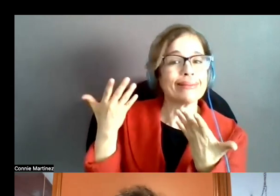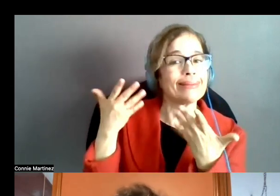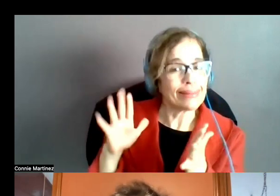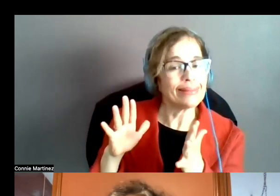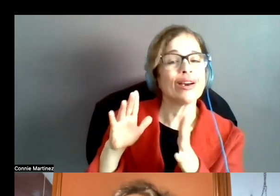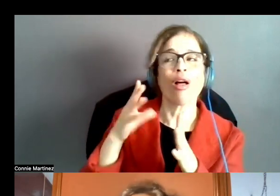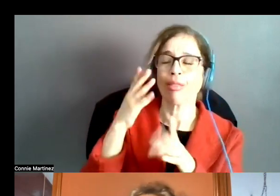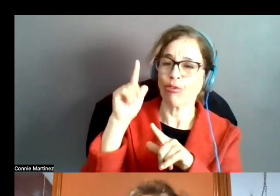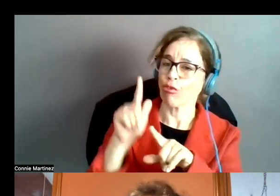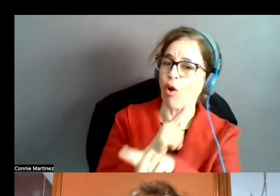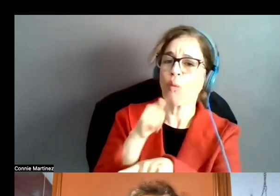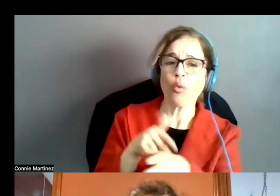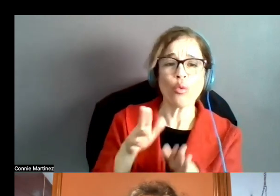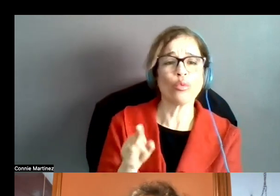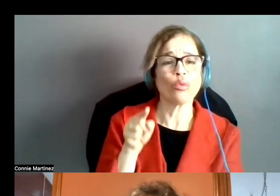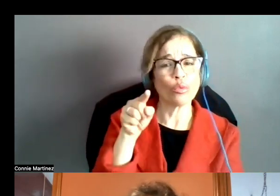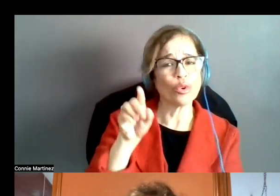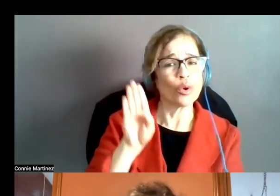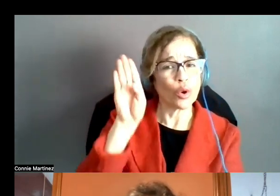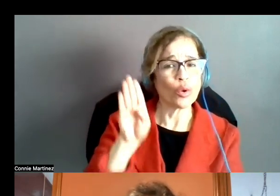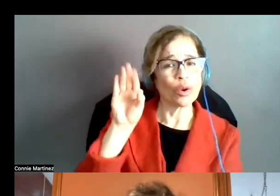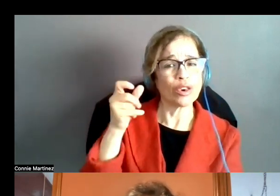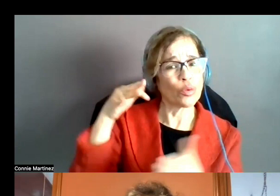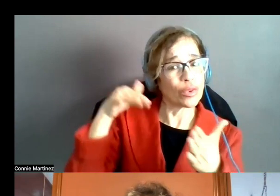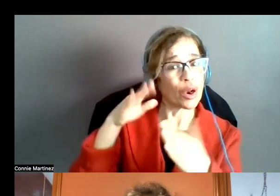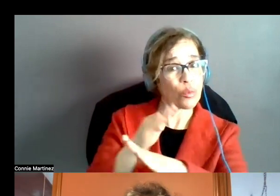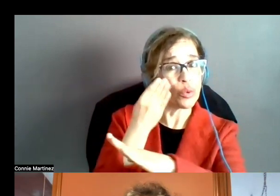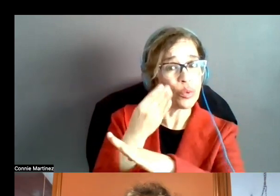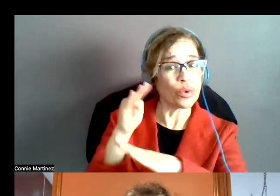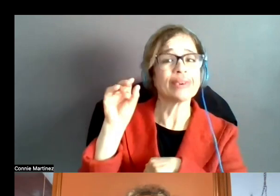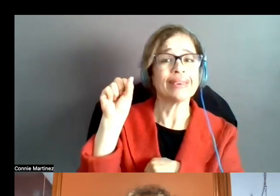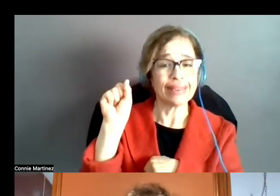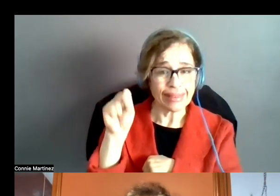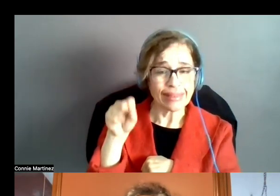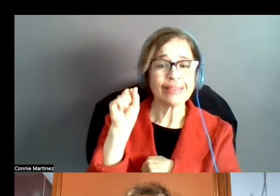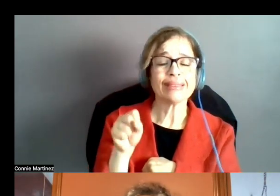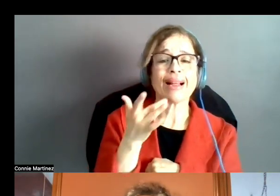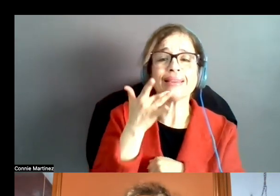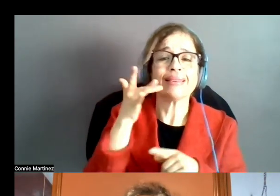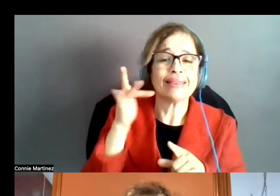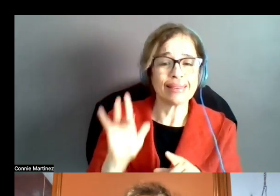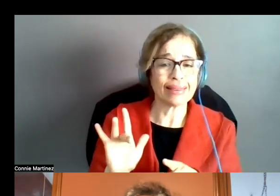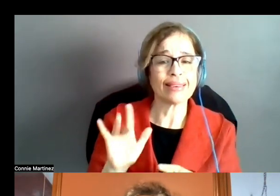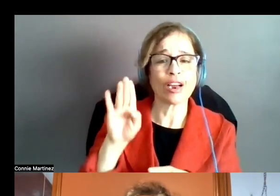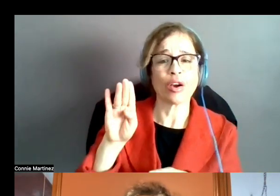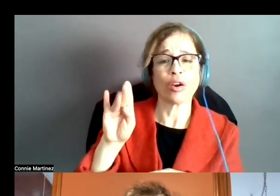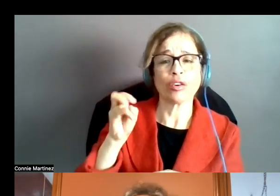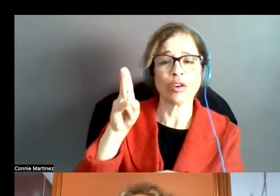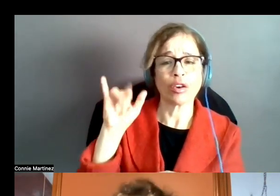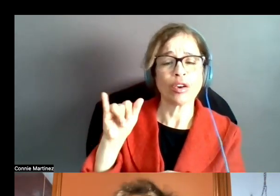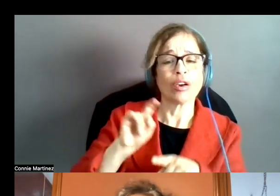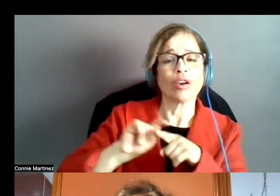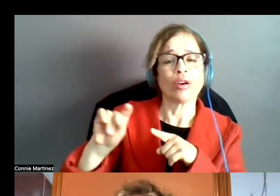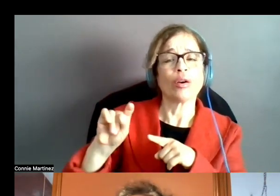more to go. So you moved to Boston to study music? Yes. So luckily, Berkeley College of Music,